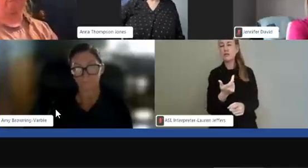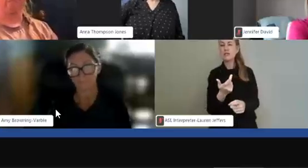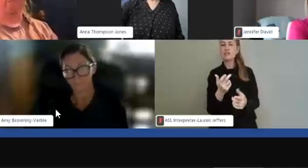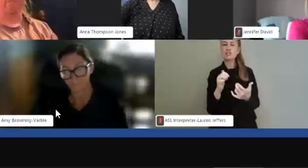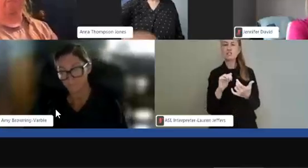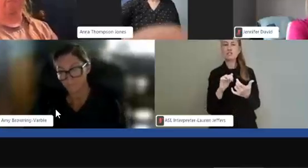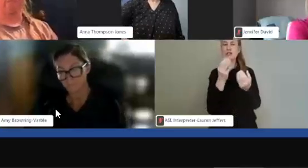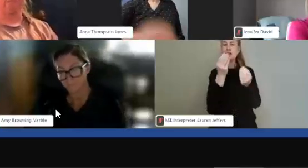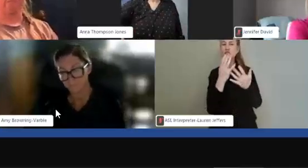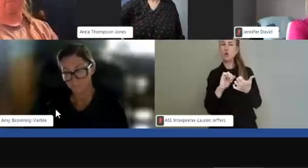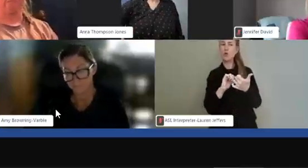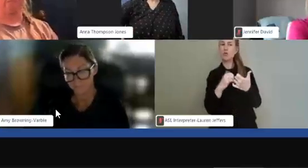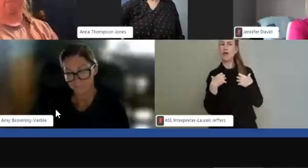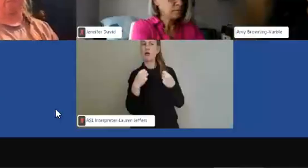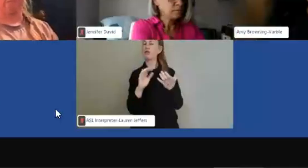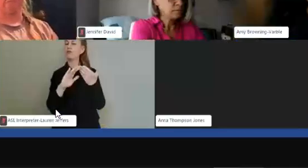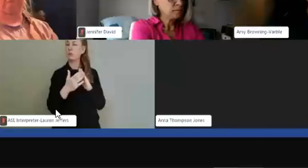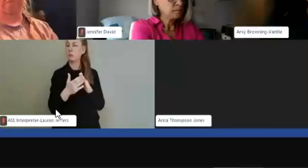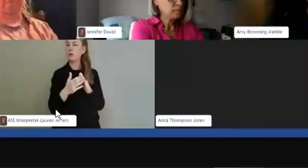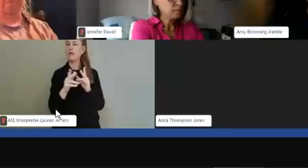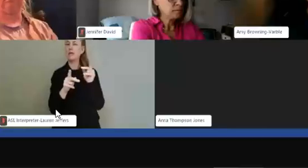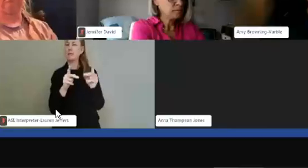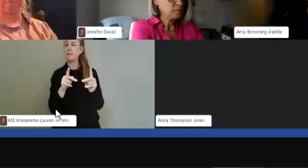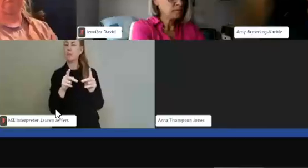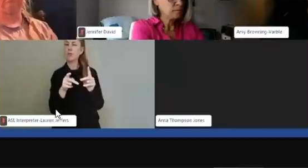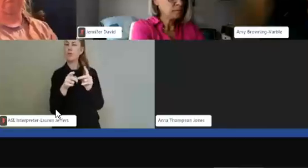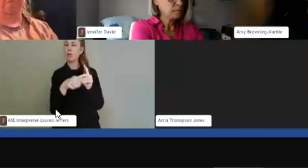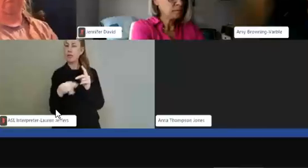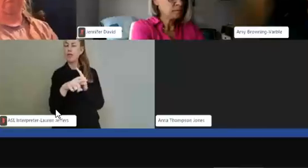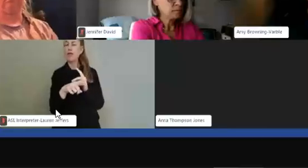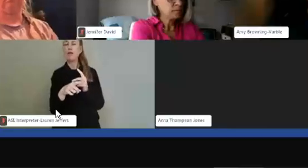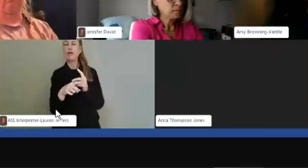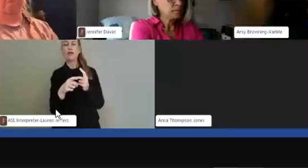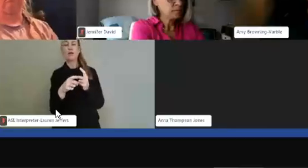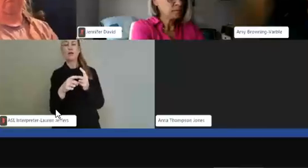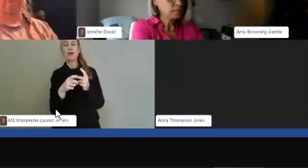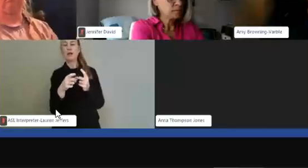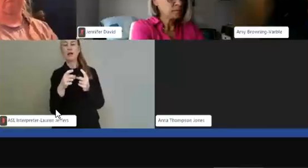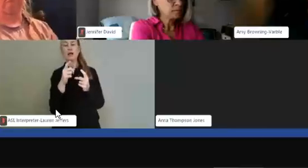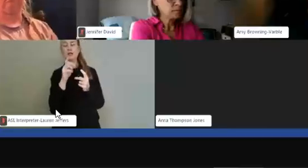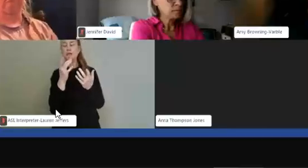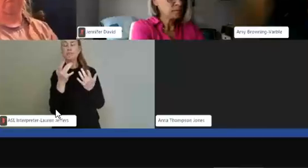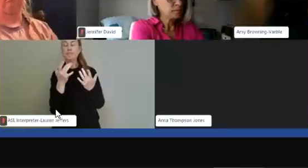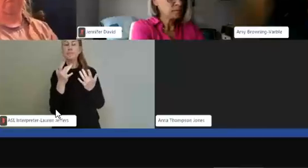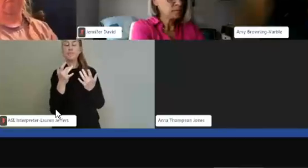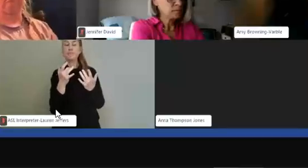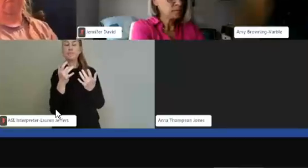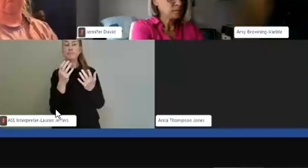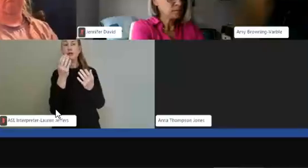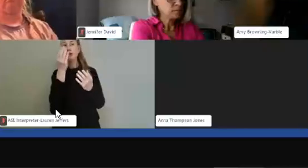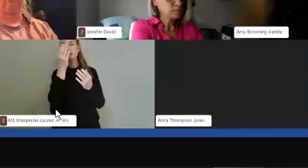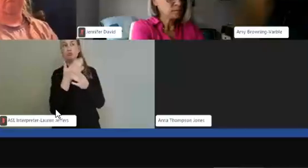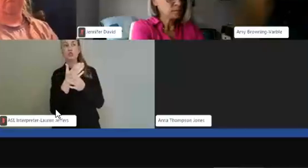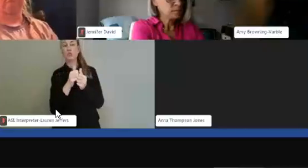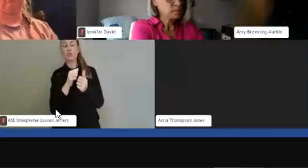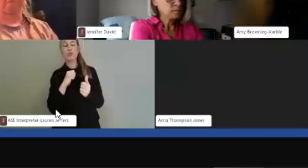of the community. And when things change or going up, then I share that with the staff in the office. And then